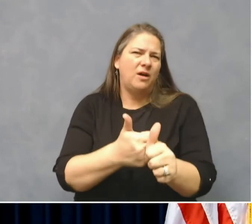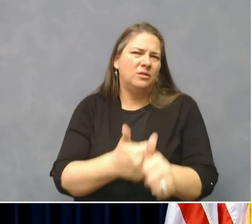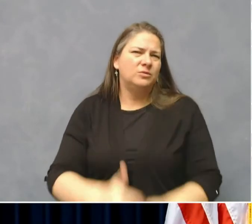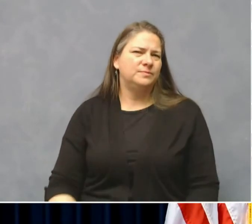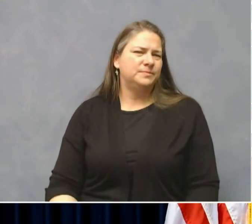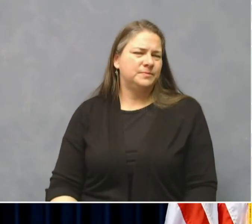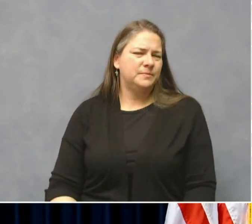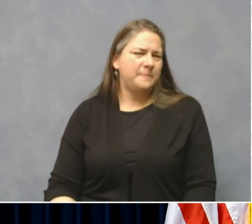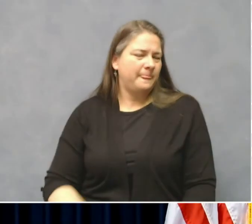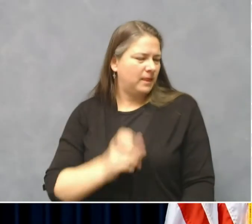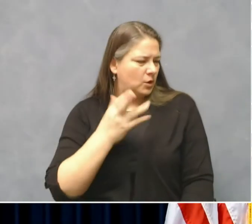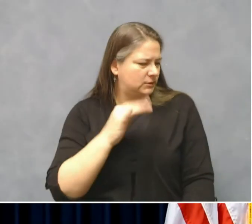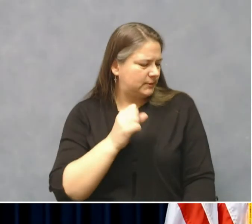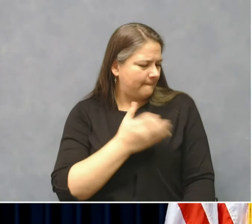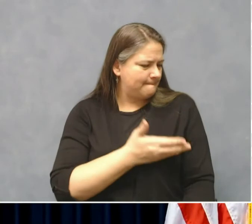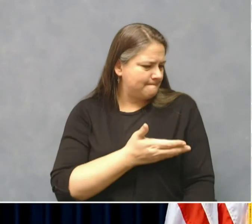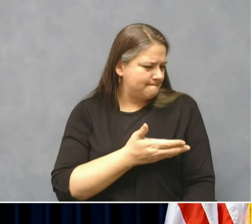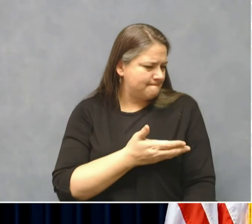be.